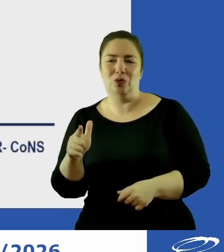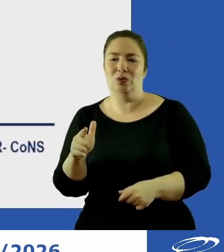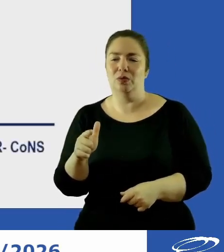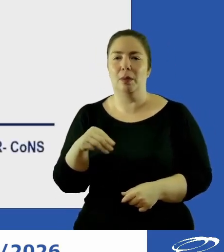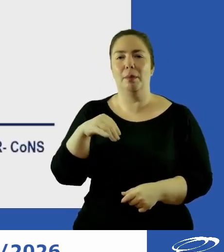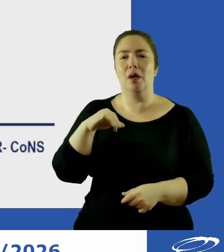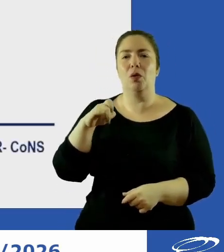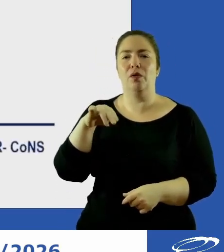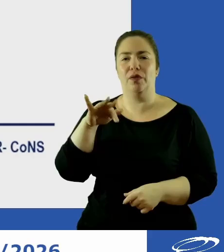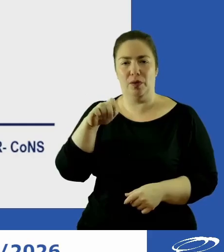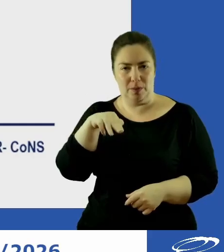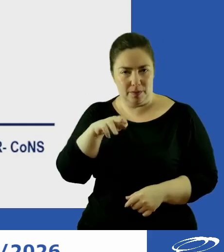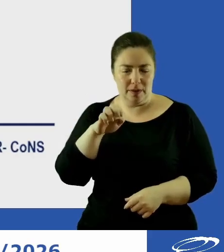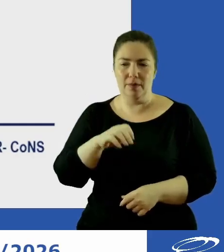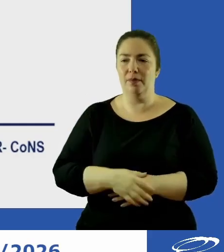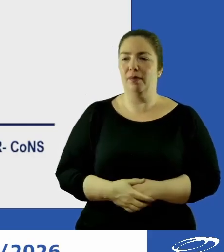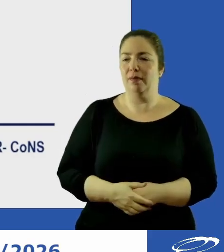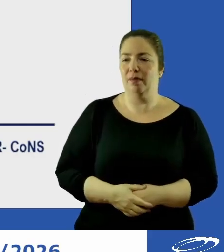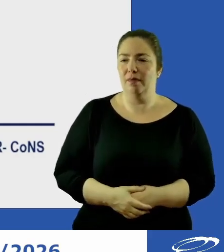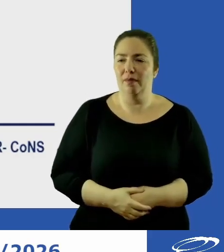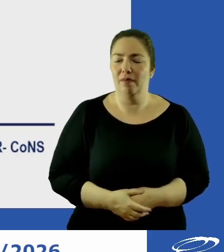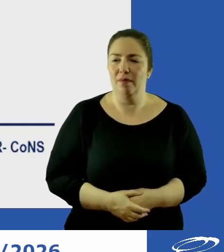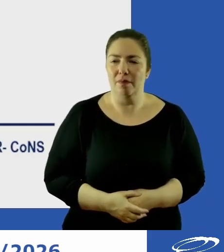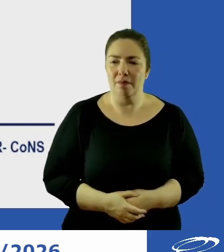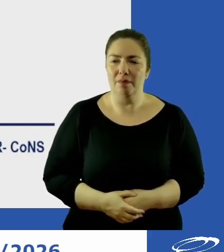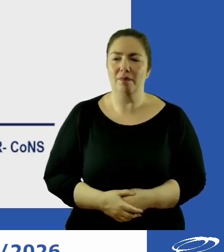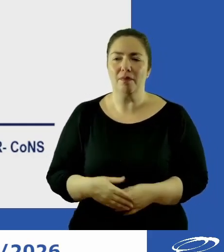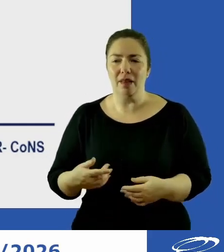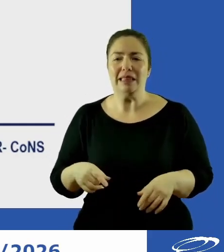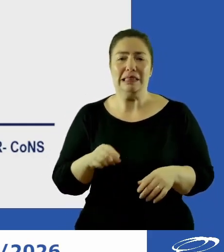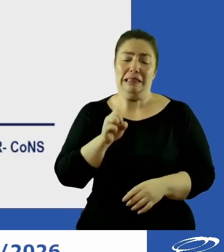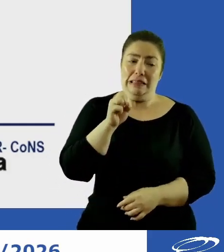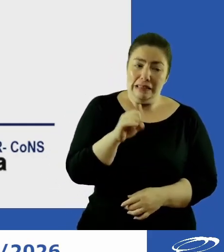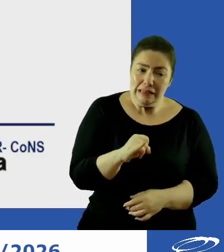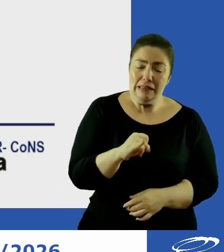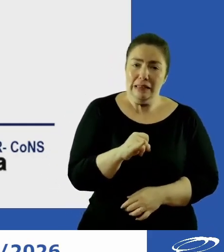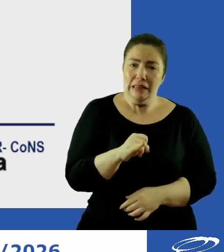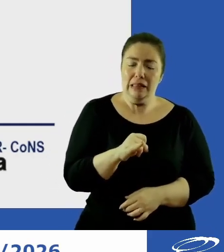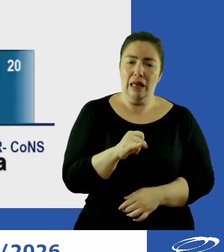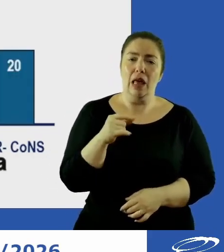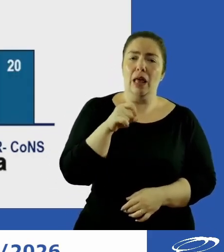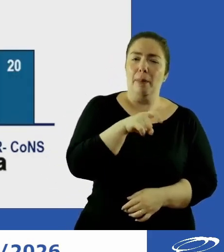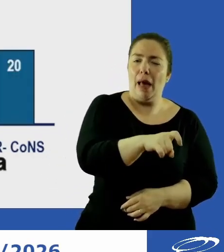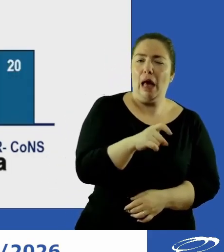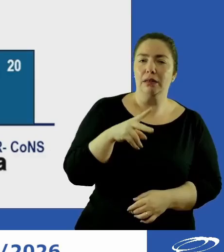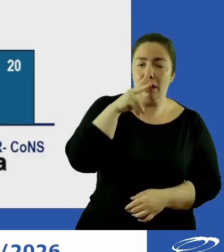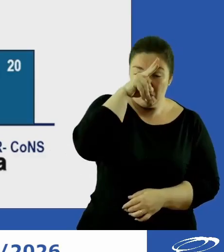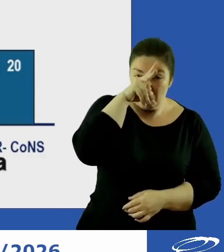beginning were drugs for MRSA or for resistant enterococci, the reality is that because